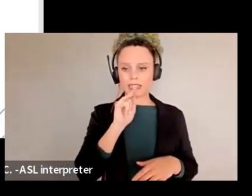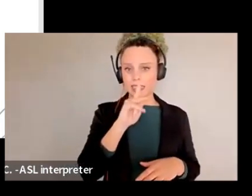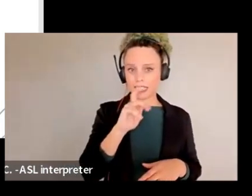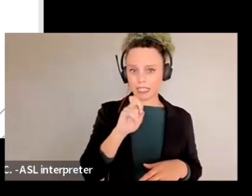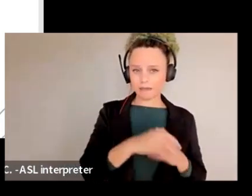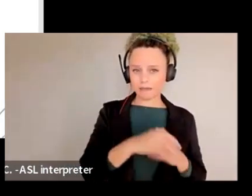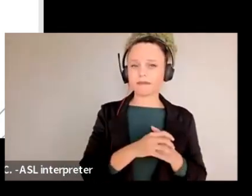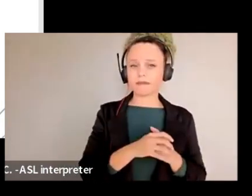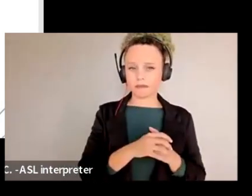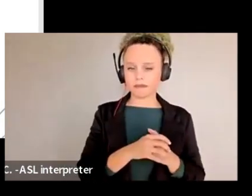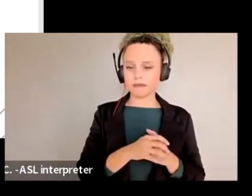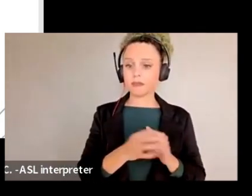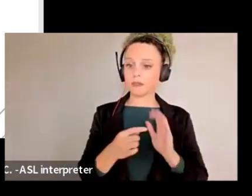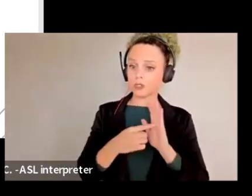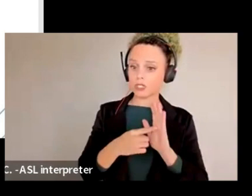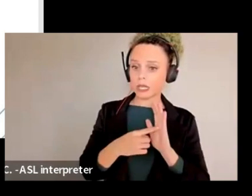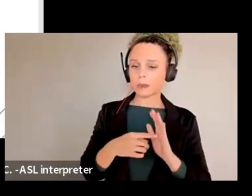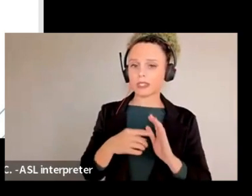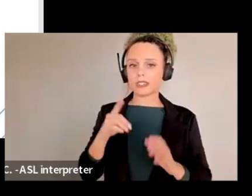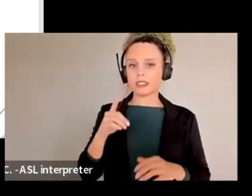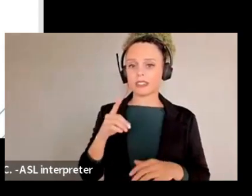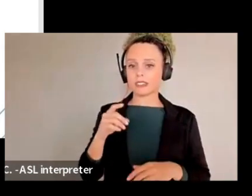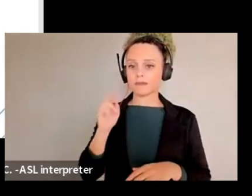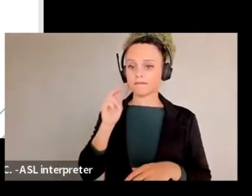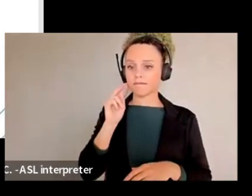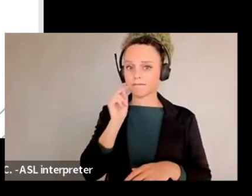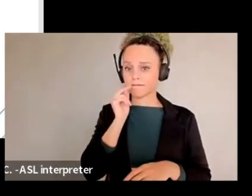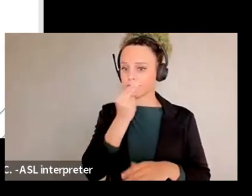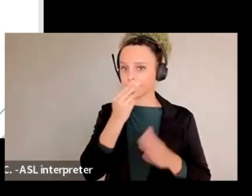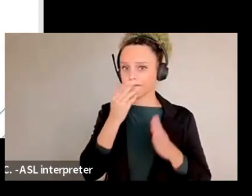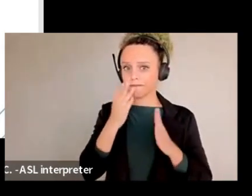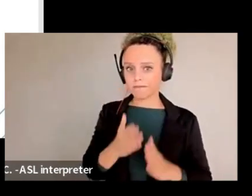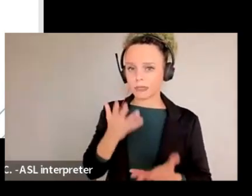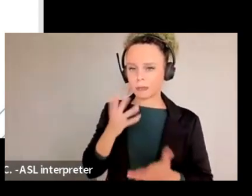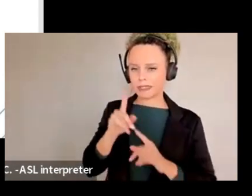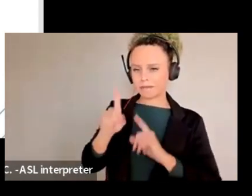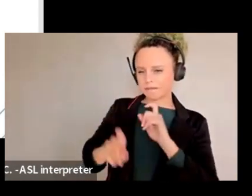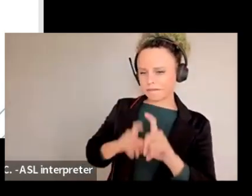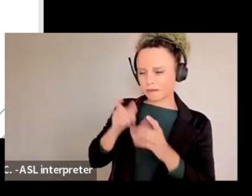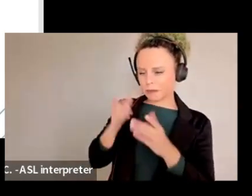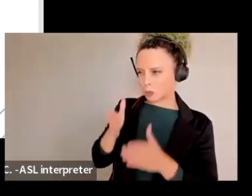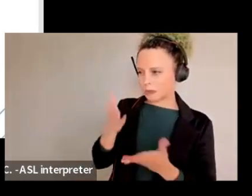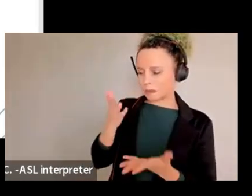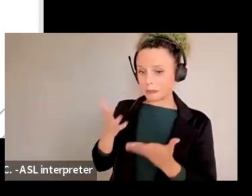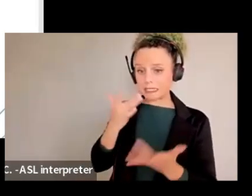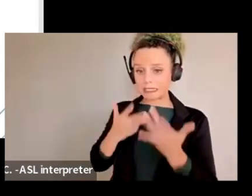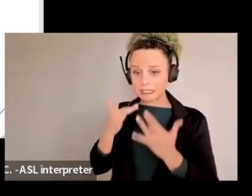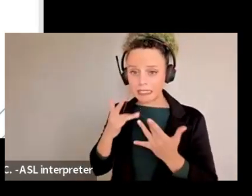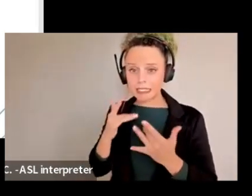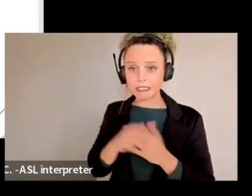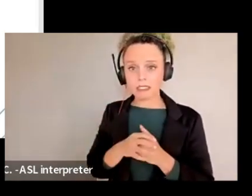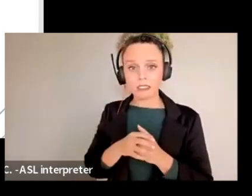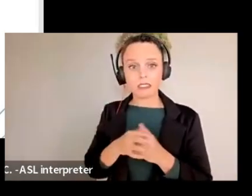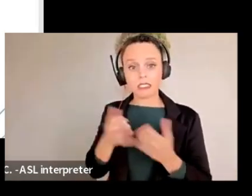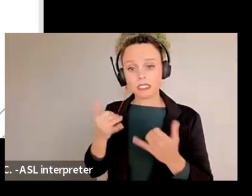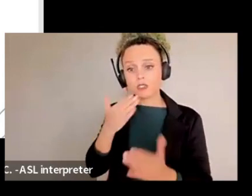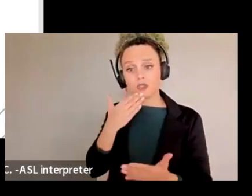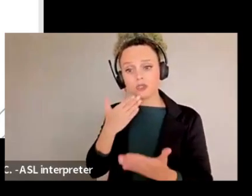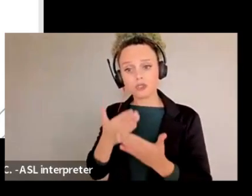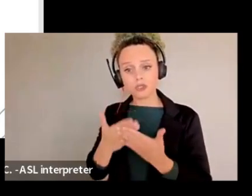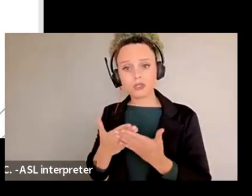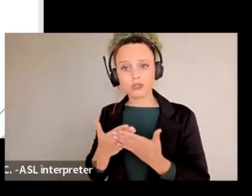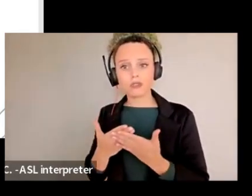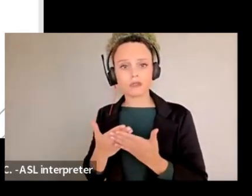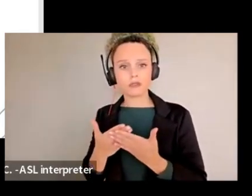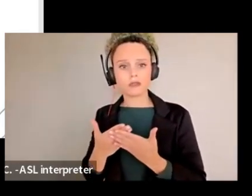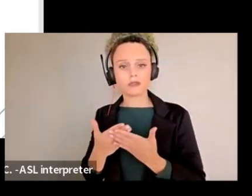lot of times a dietitian will ask client about what they eat, maybe to try and get an idea of micronutrients they may